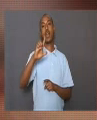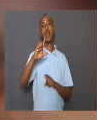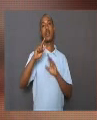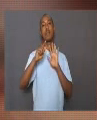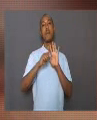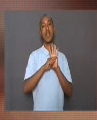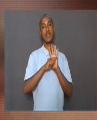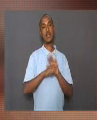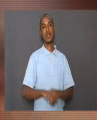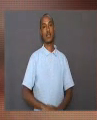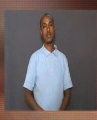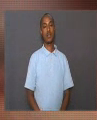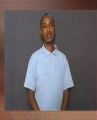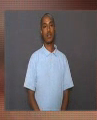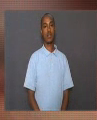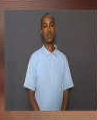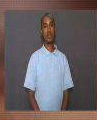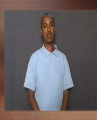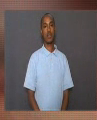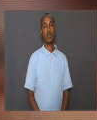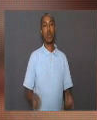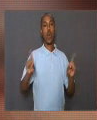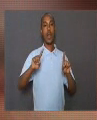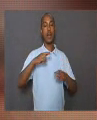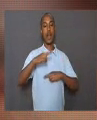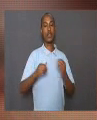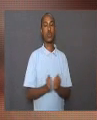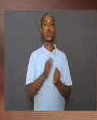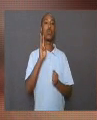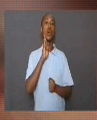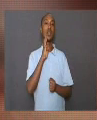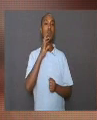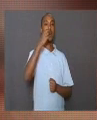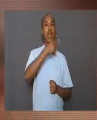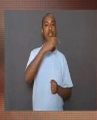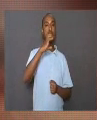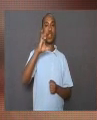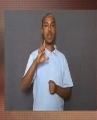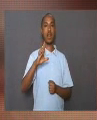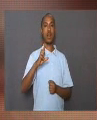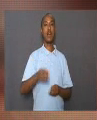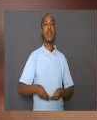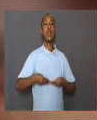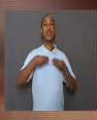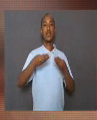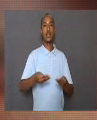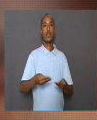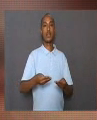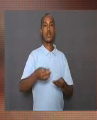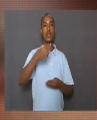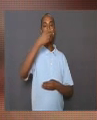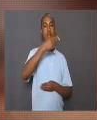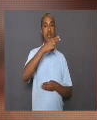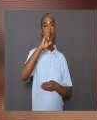ion. When reacted with water, hydrochloric acid releases